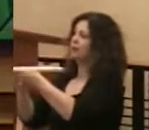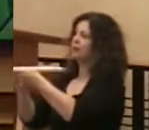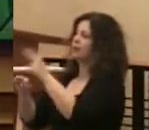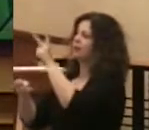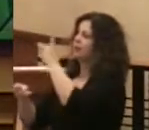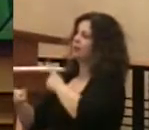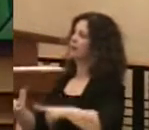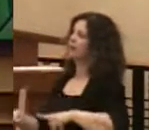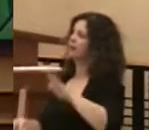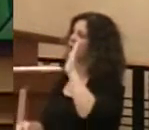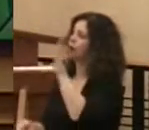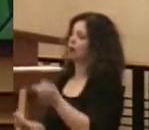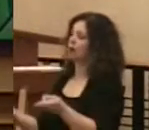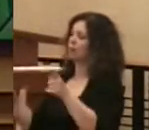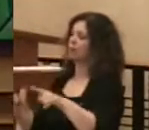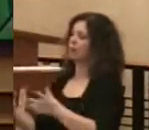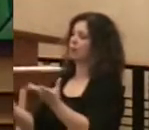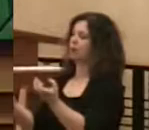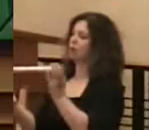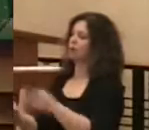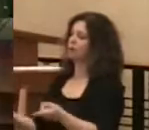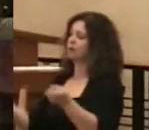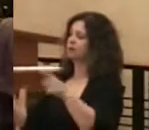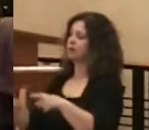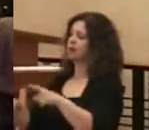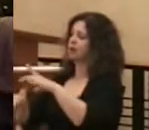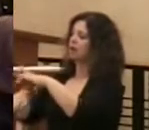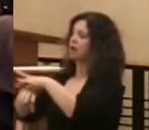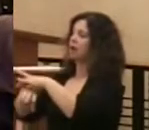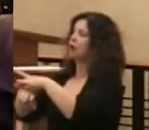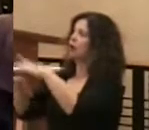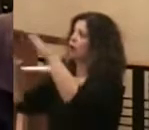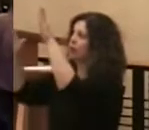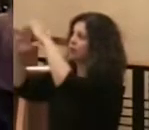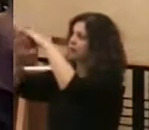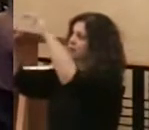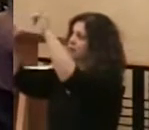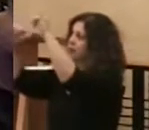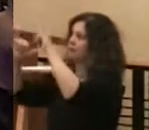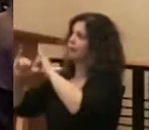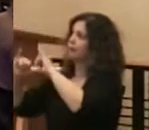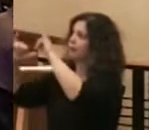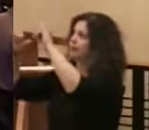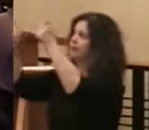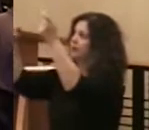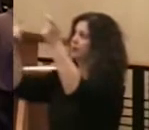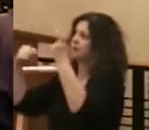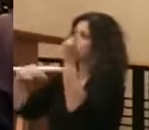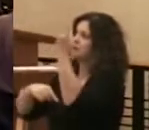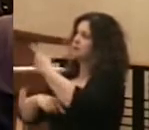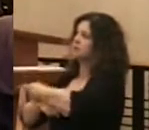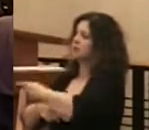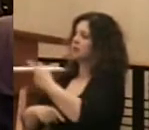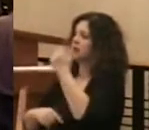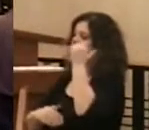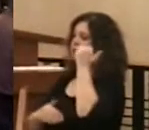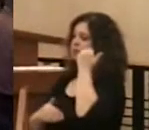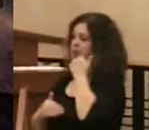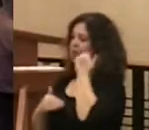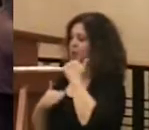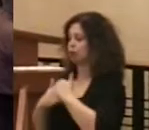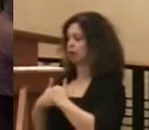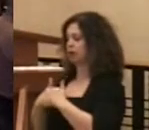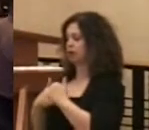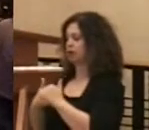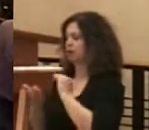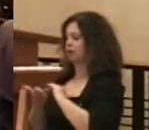name. Thy kingdom come, thy will be done, on earth as it is in heaven. Give us this day our daily